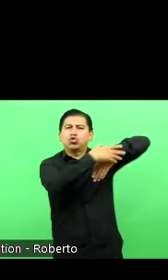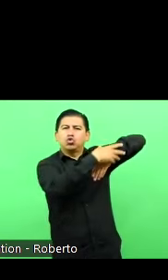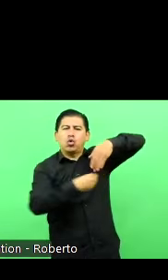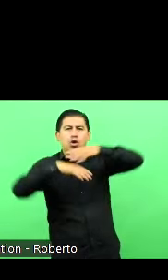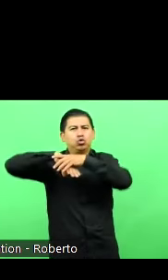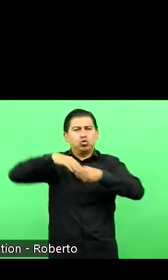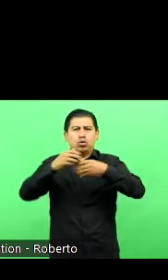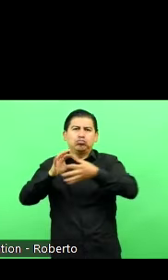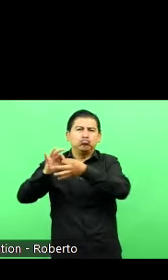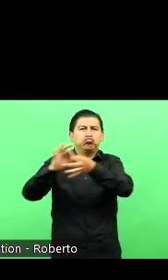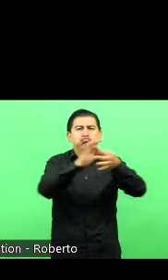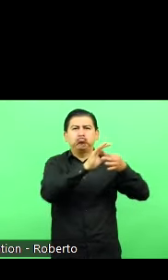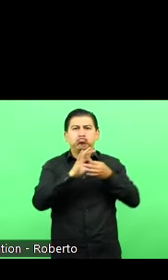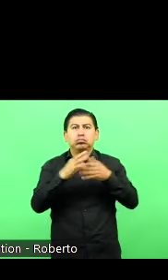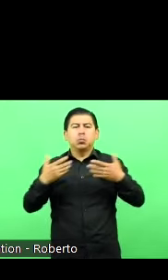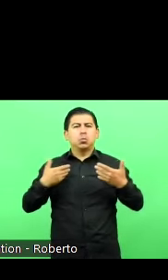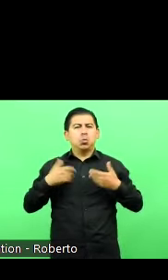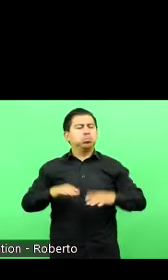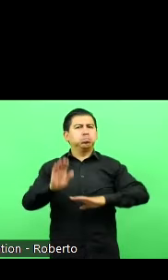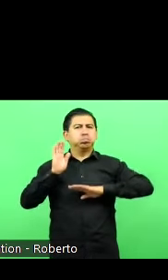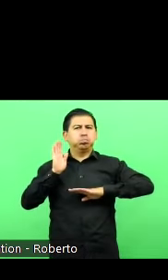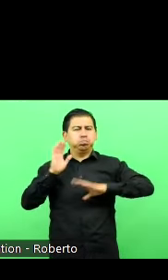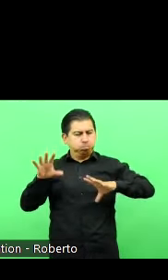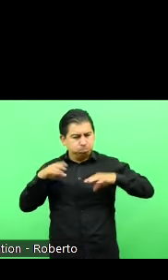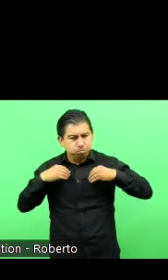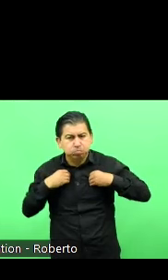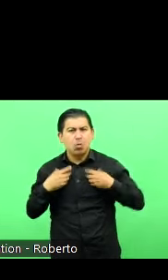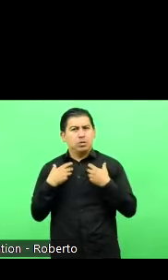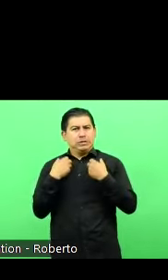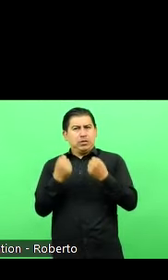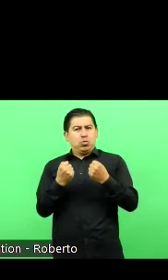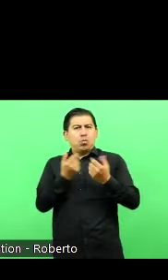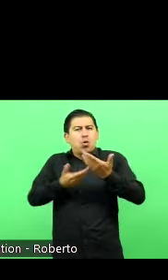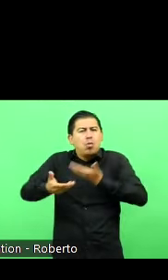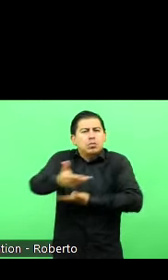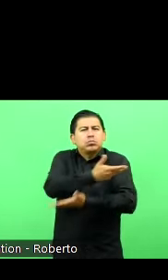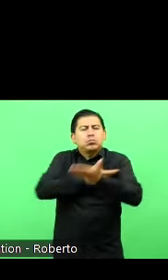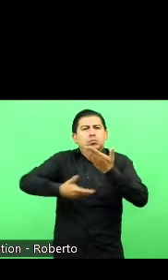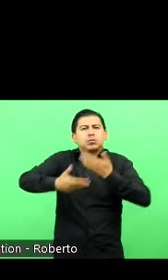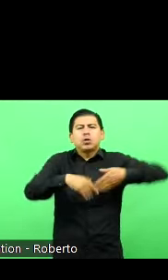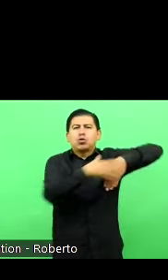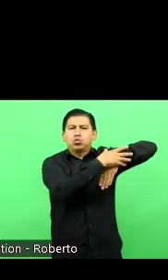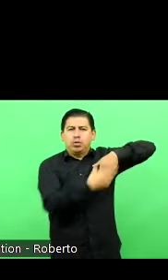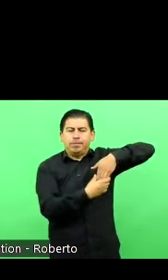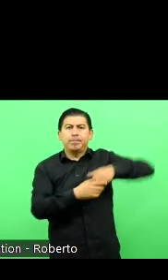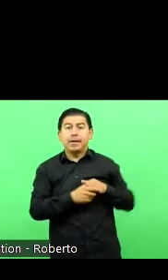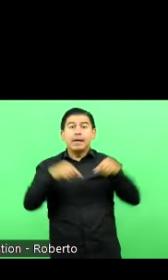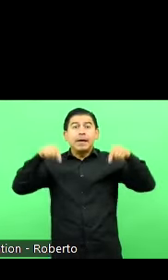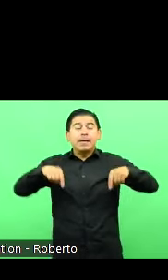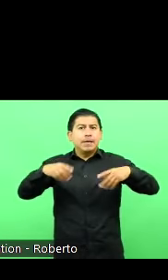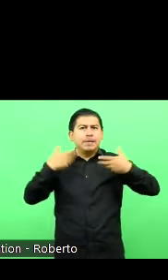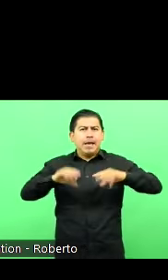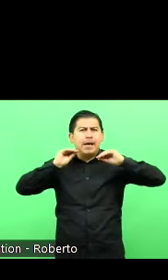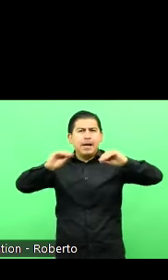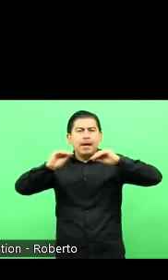systems across the Americas and beyond. This is the fifth workshop we have organized throughout this productive interagency